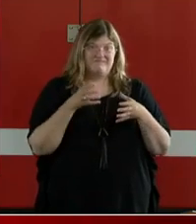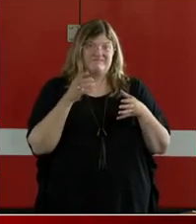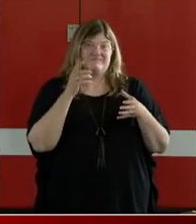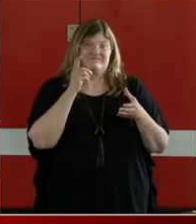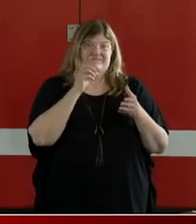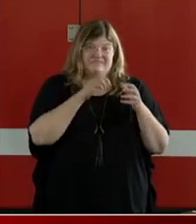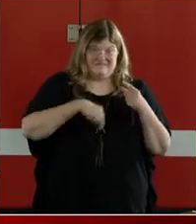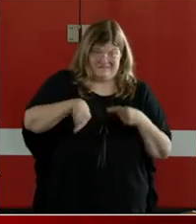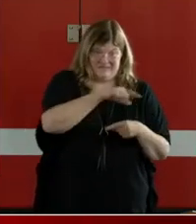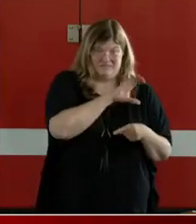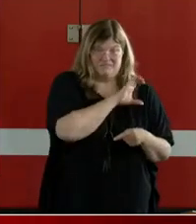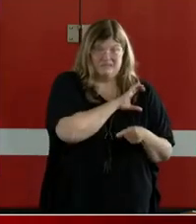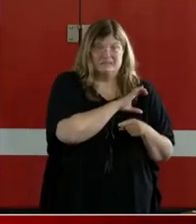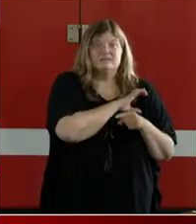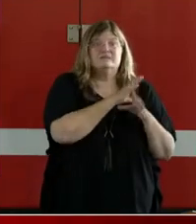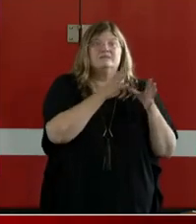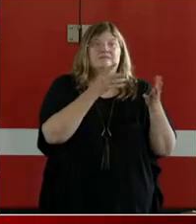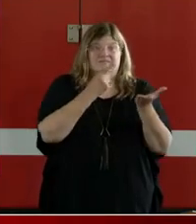Yes.